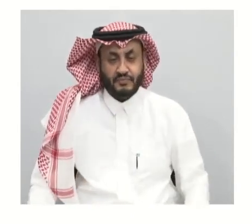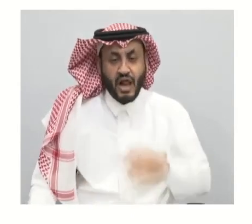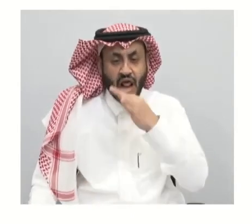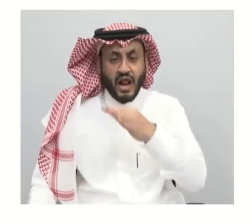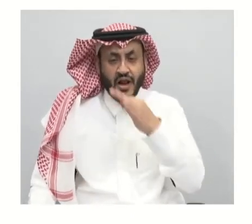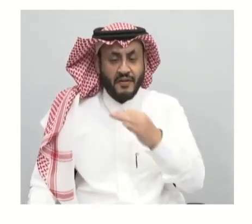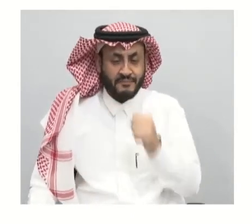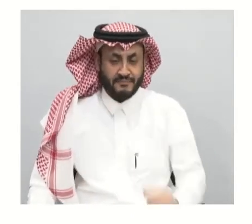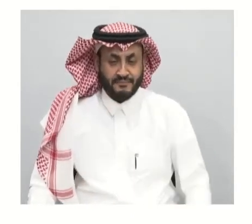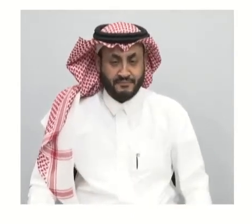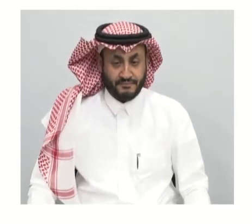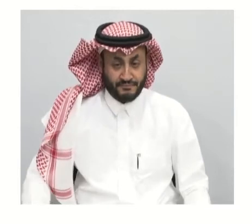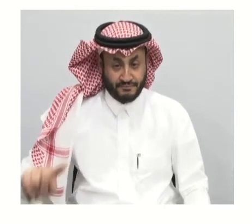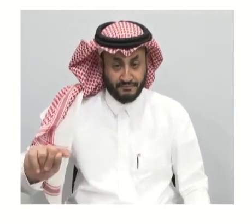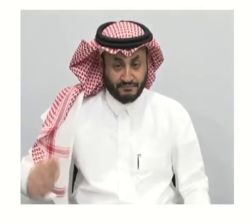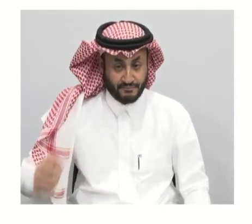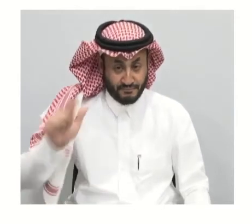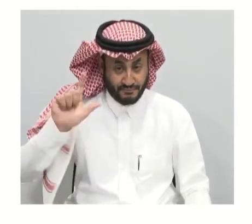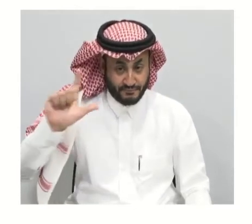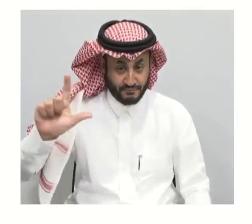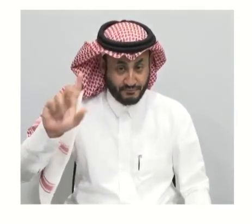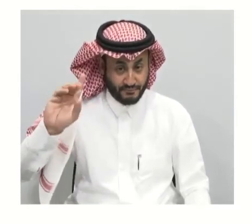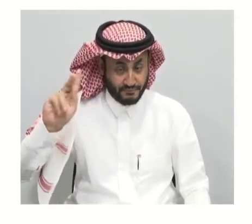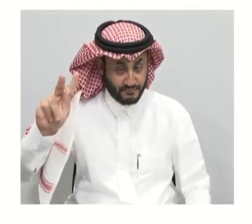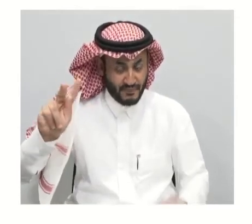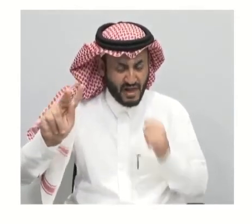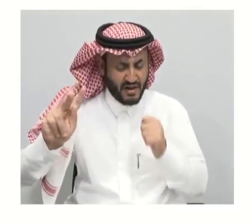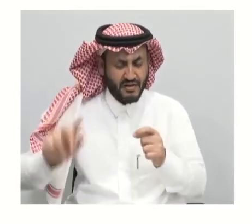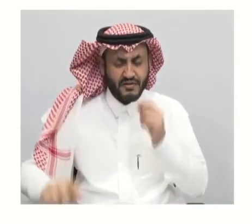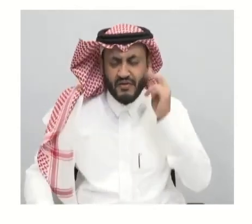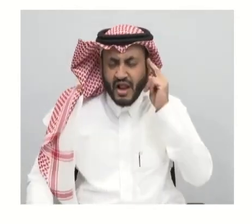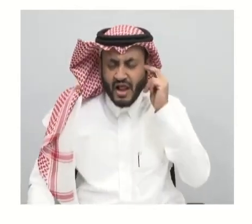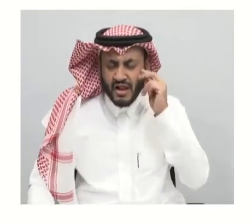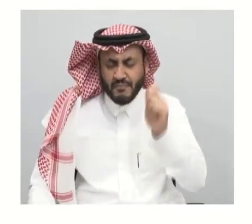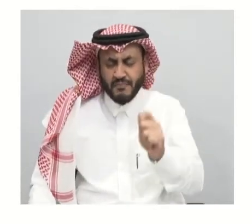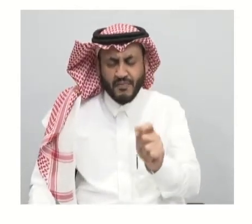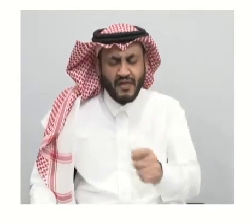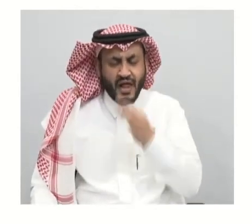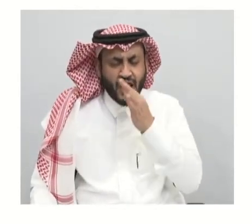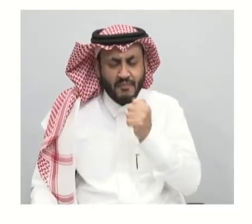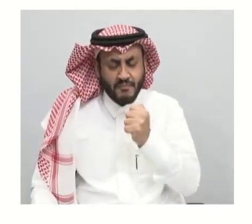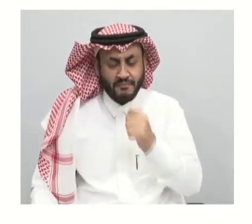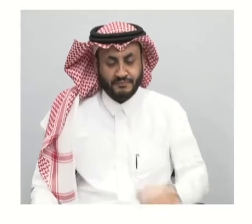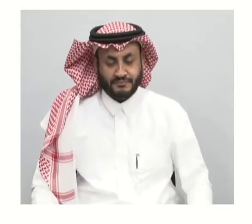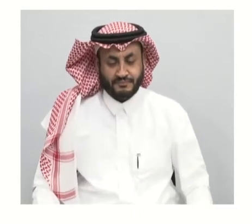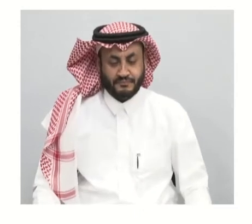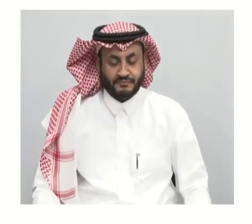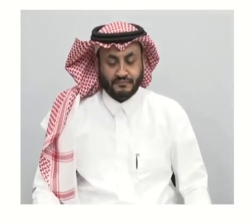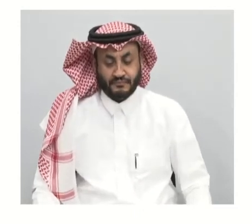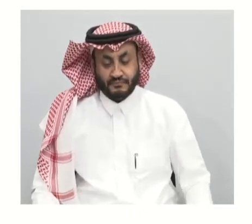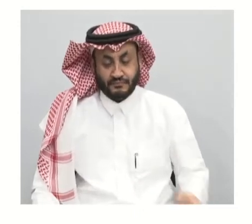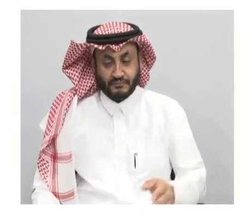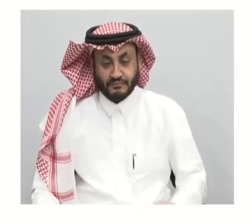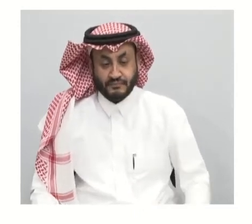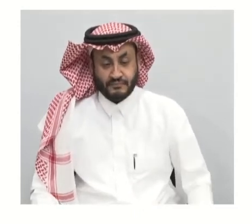pronounce talkative as an adjective? Generous. Generous. And here we